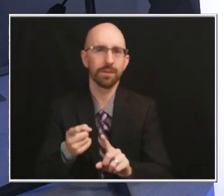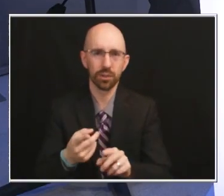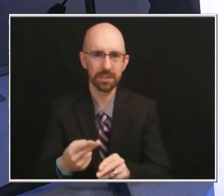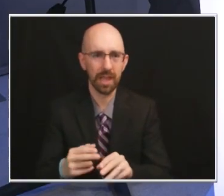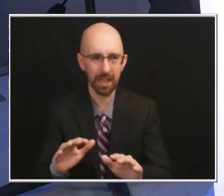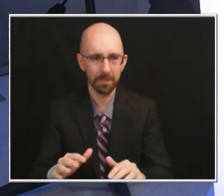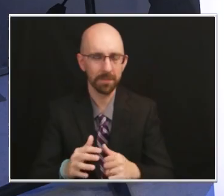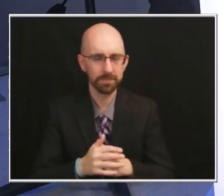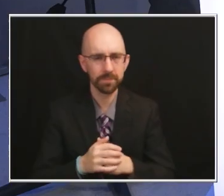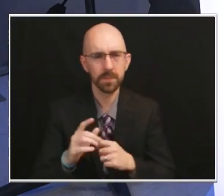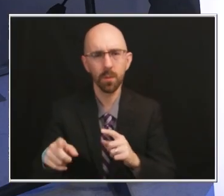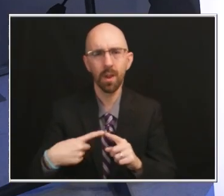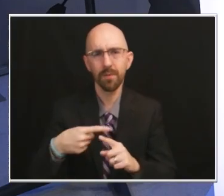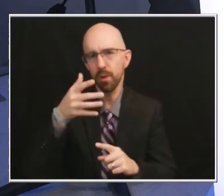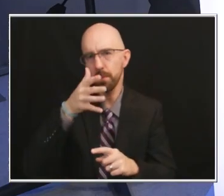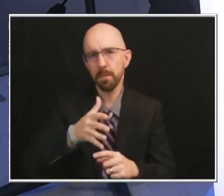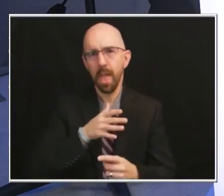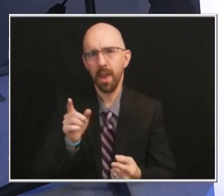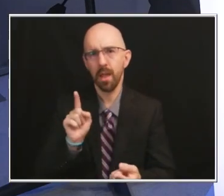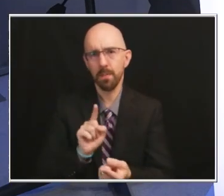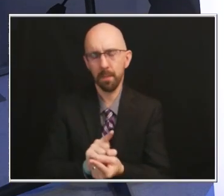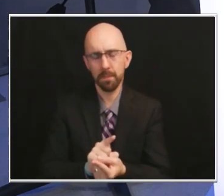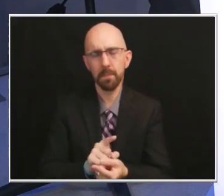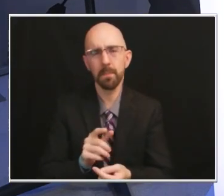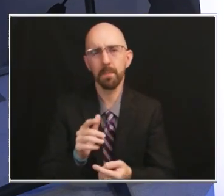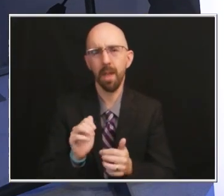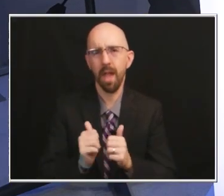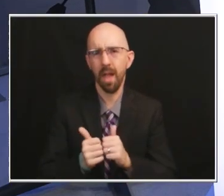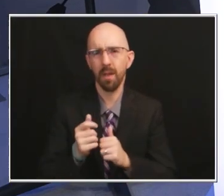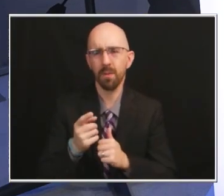When the men come to you, how do you